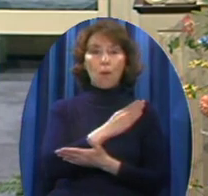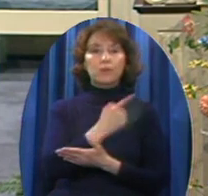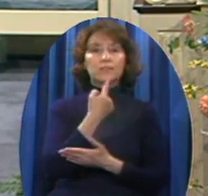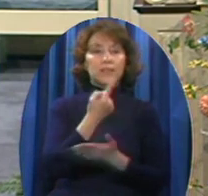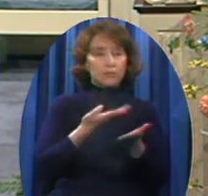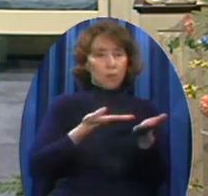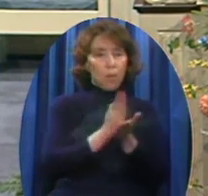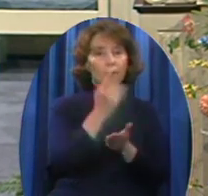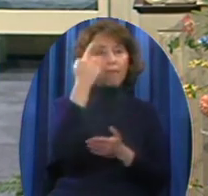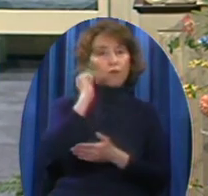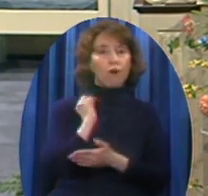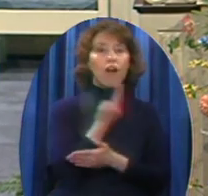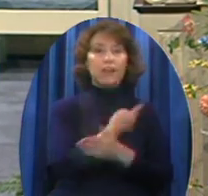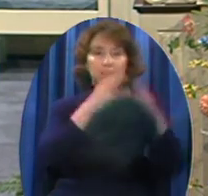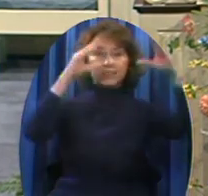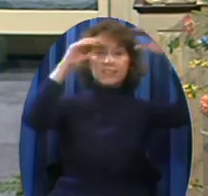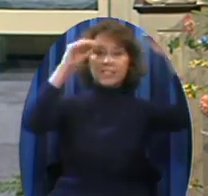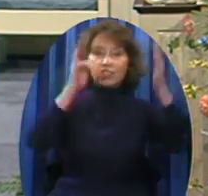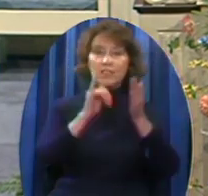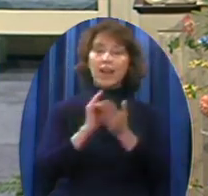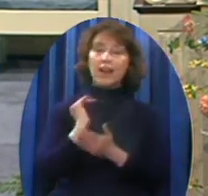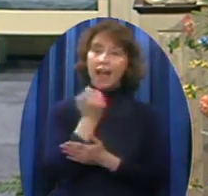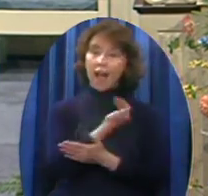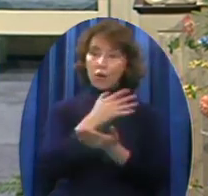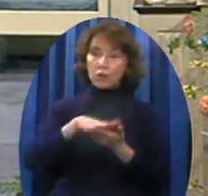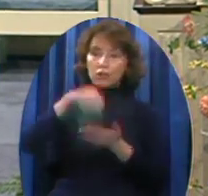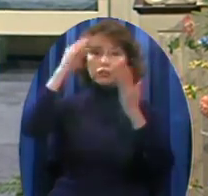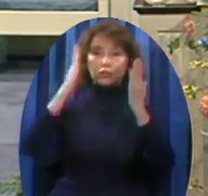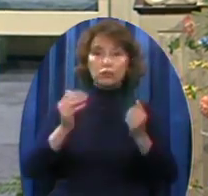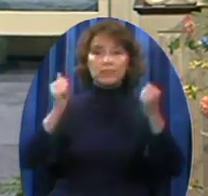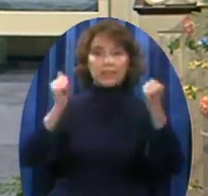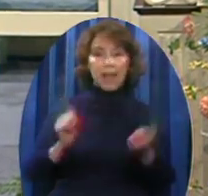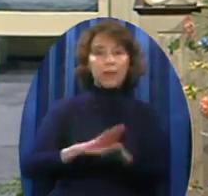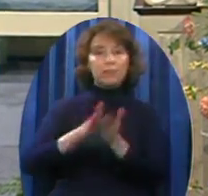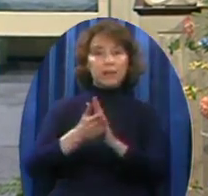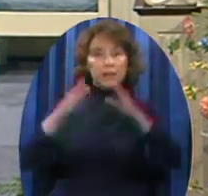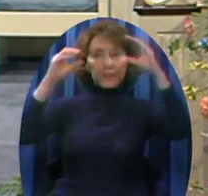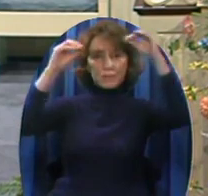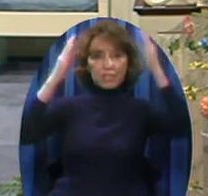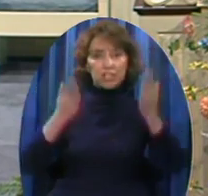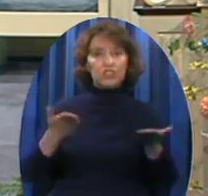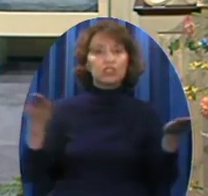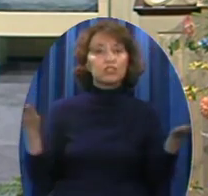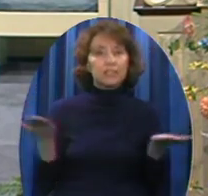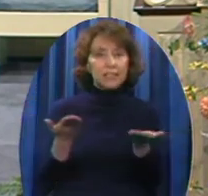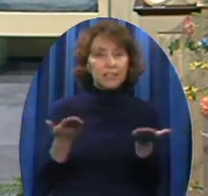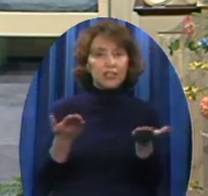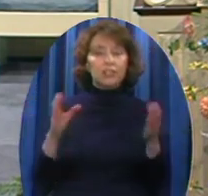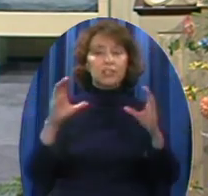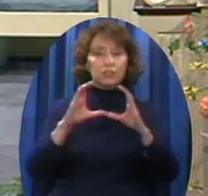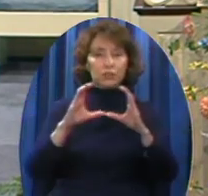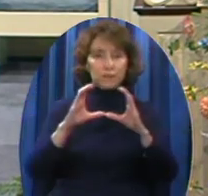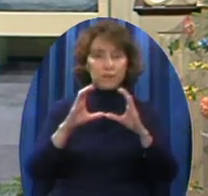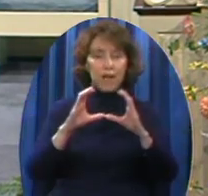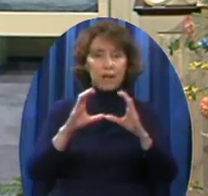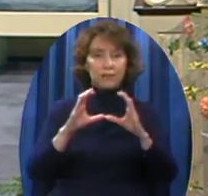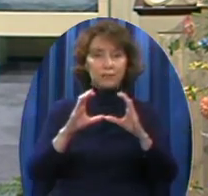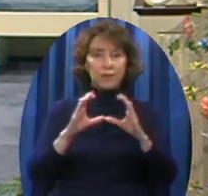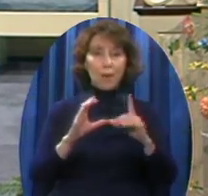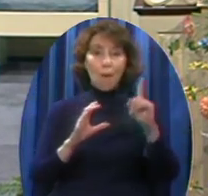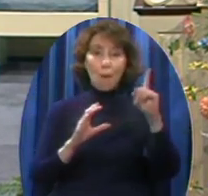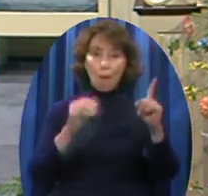Education. One dear brother from another university on the committee, it was an 8-1 vote, was so afraid that we would pervert all